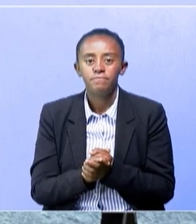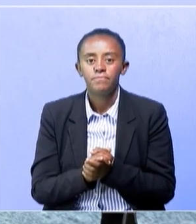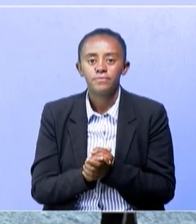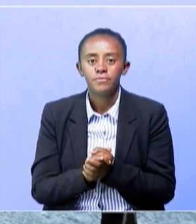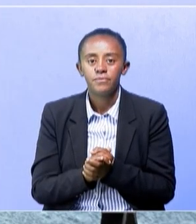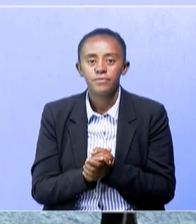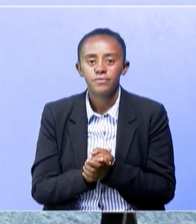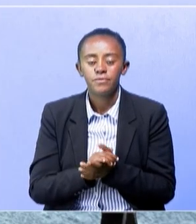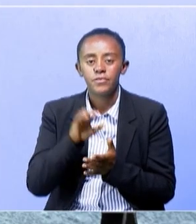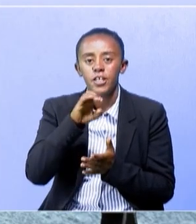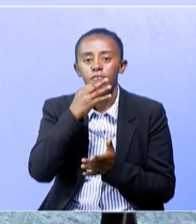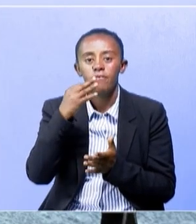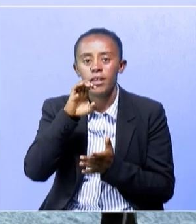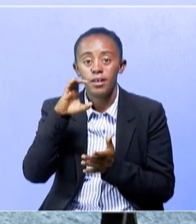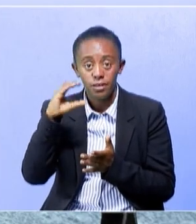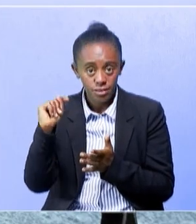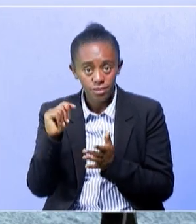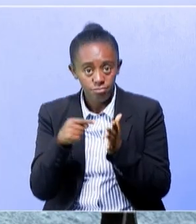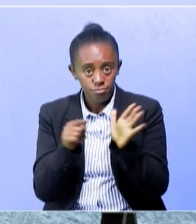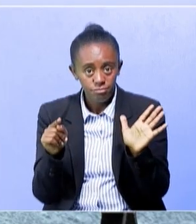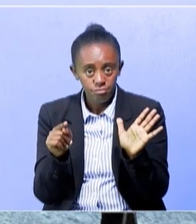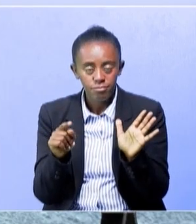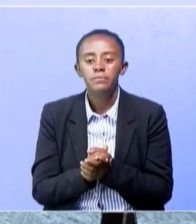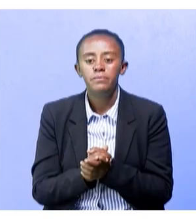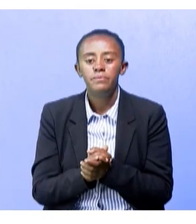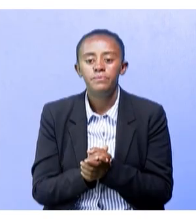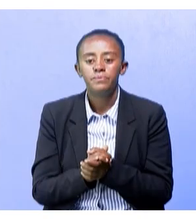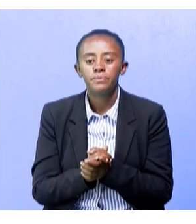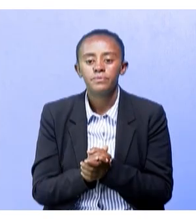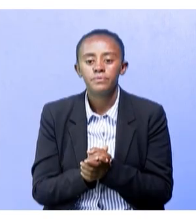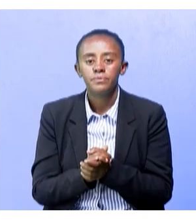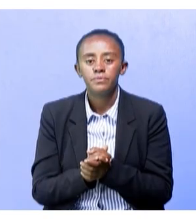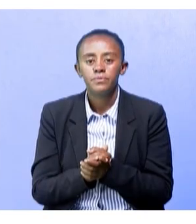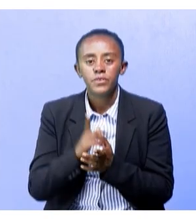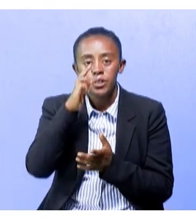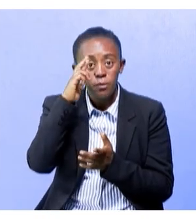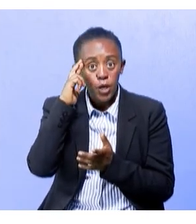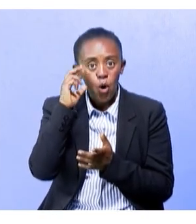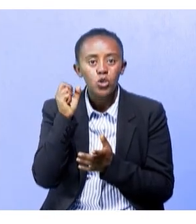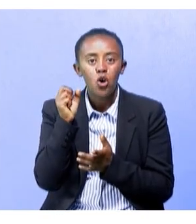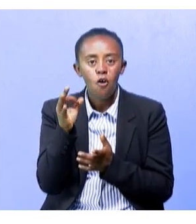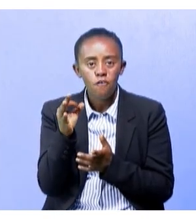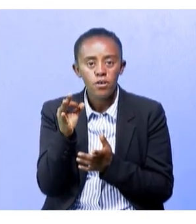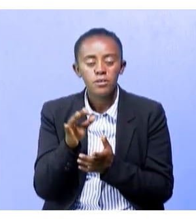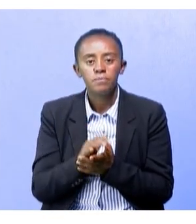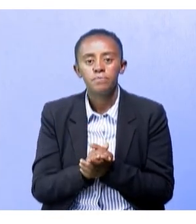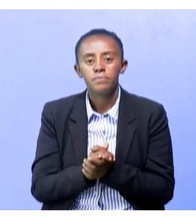The effect. Is it clear? Another example. Because of